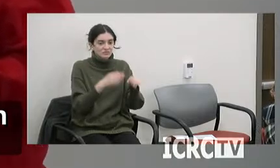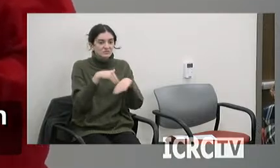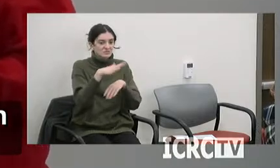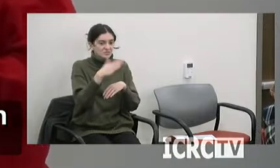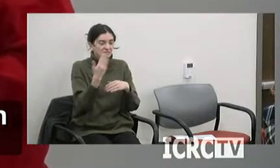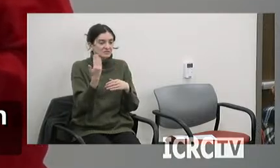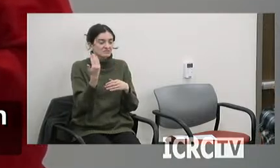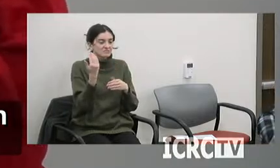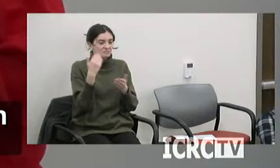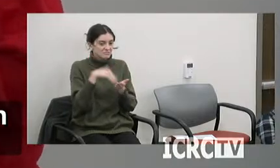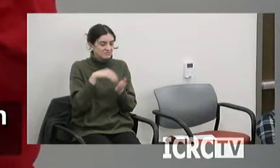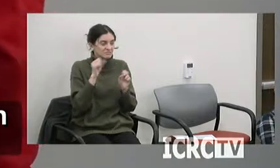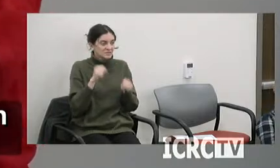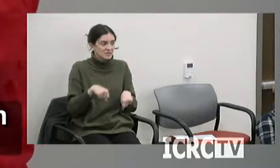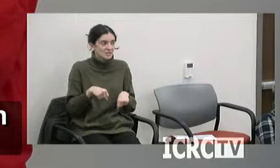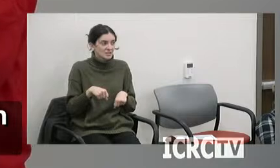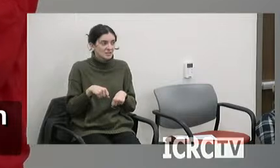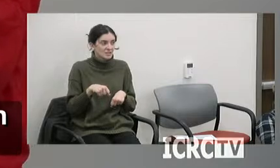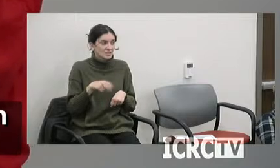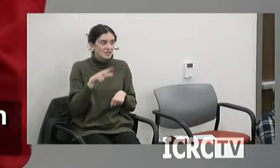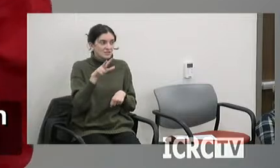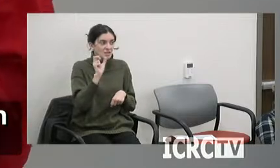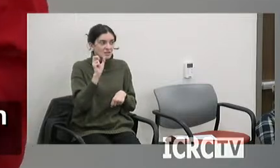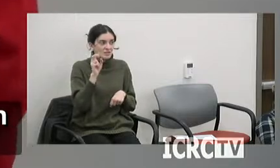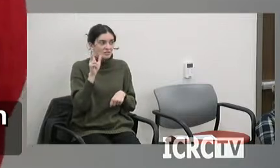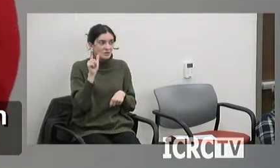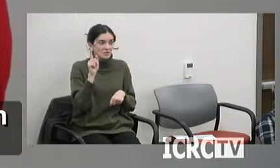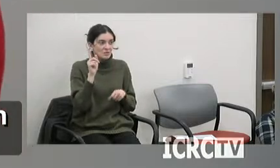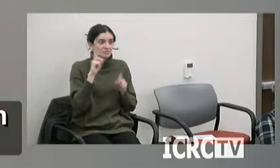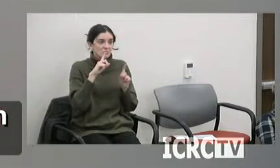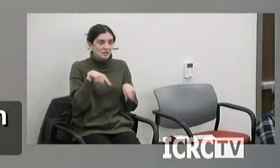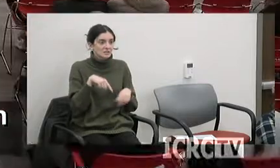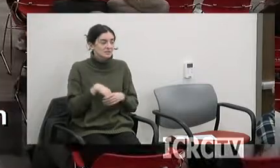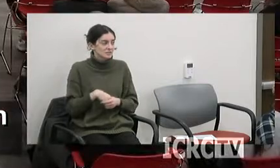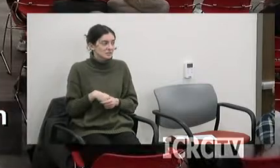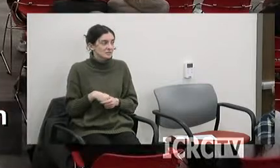But there were 321 responses.